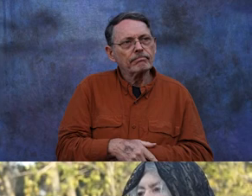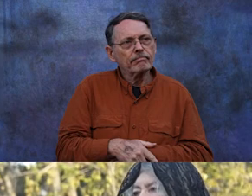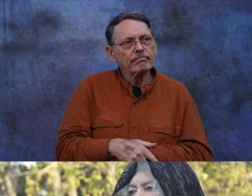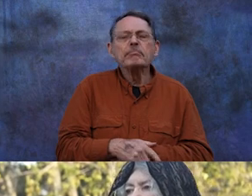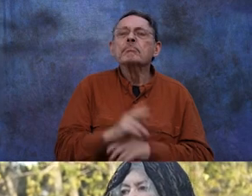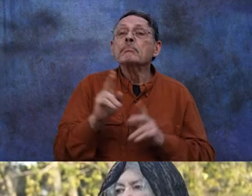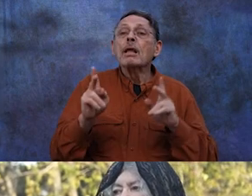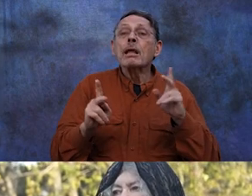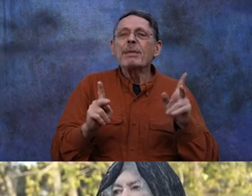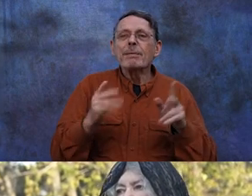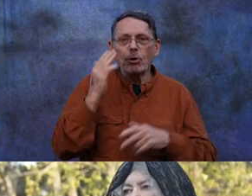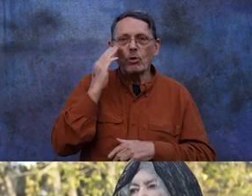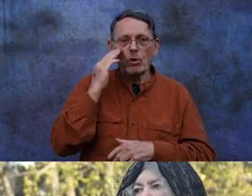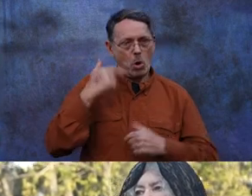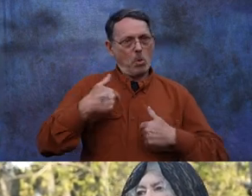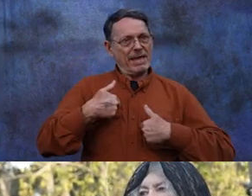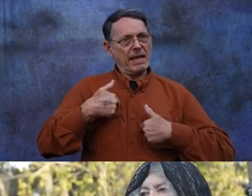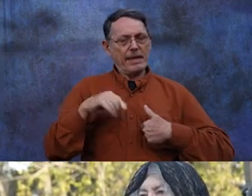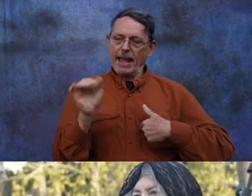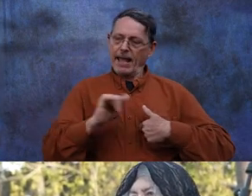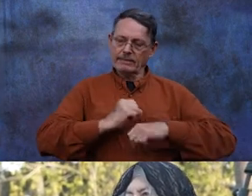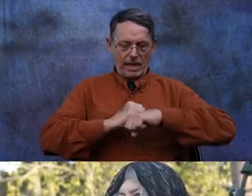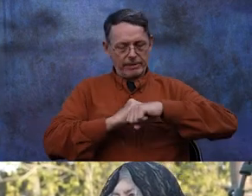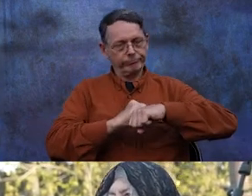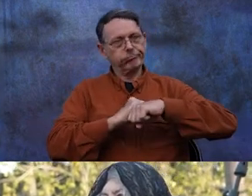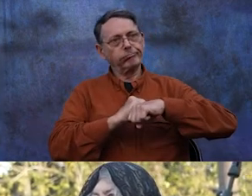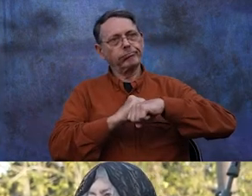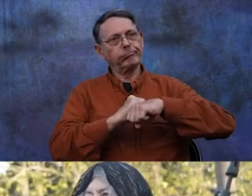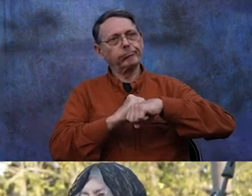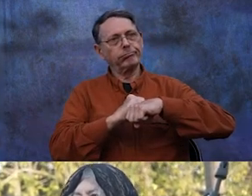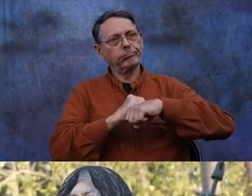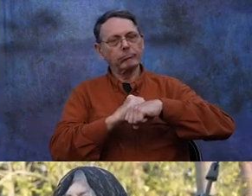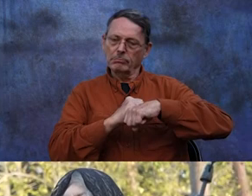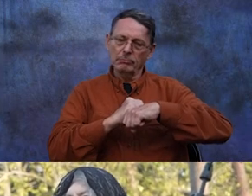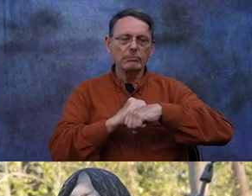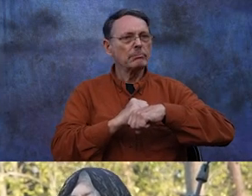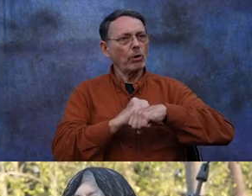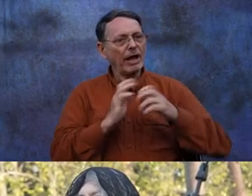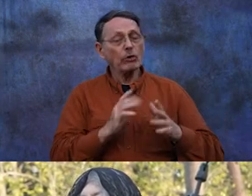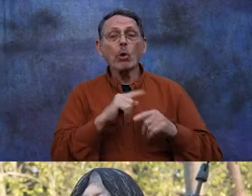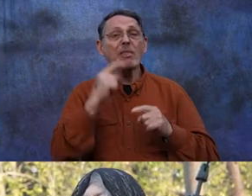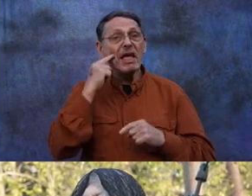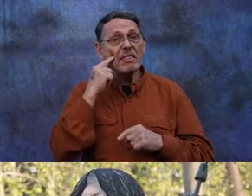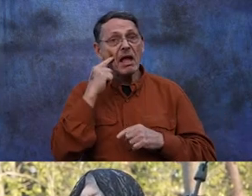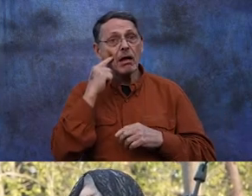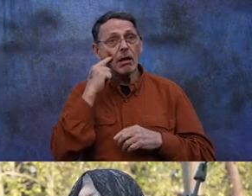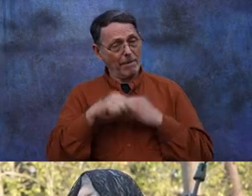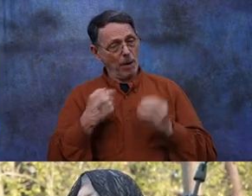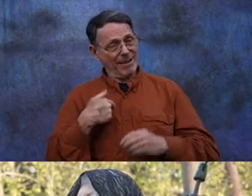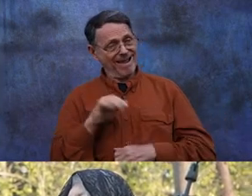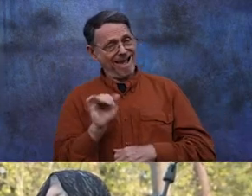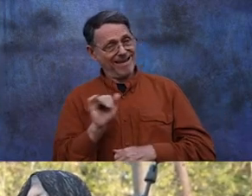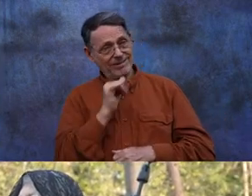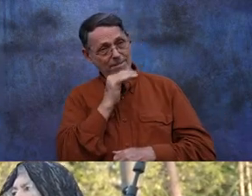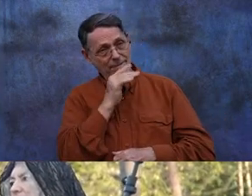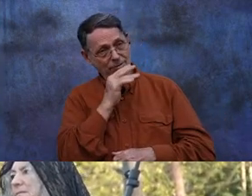People know me as a protector. And when they think of me as a mother, they may not know that it is